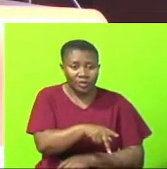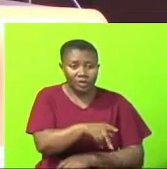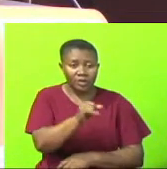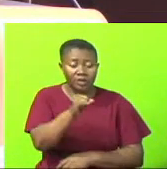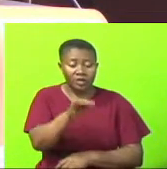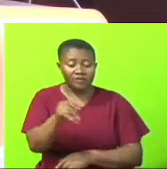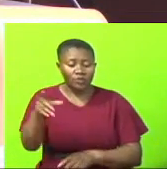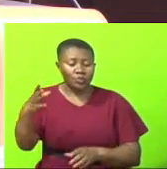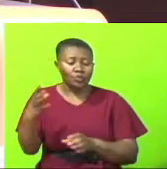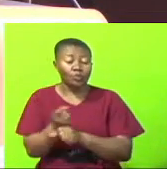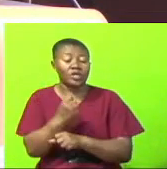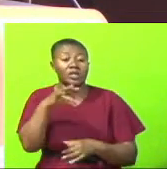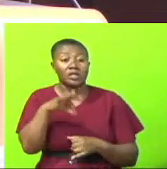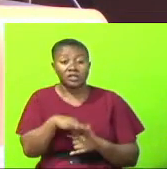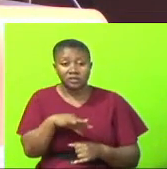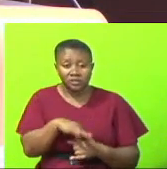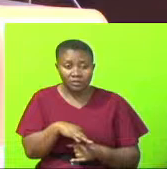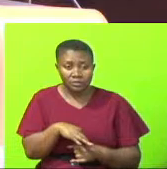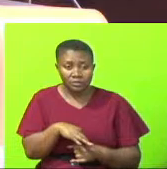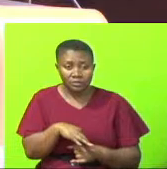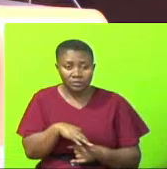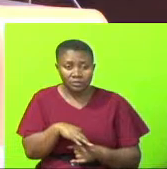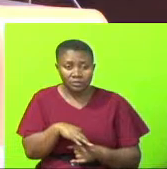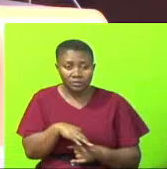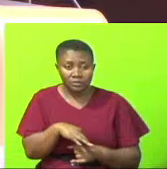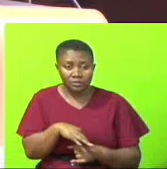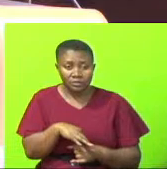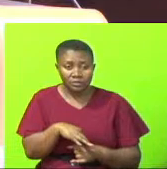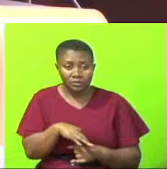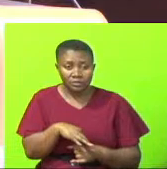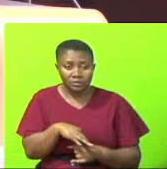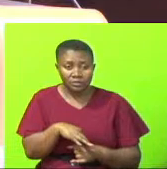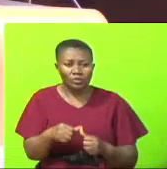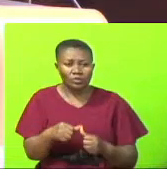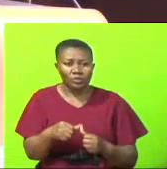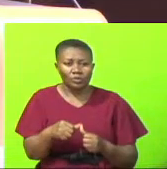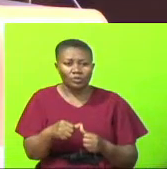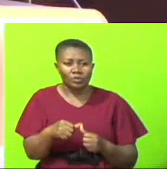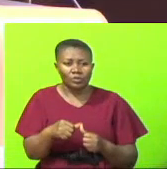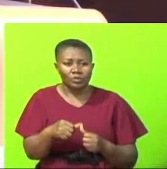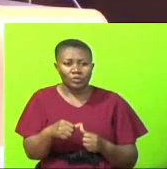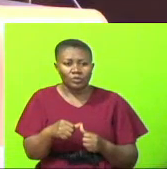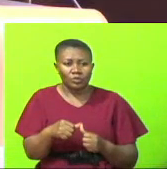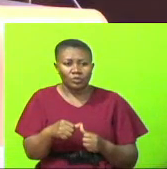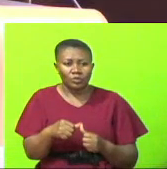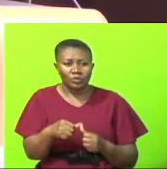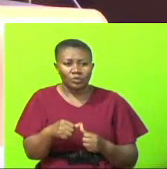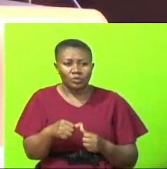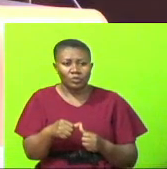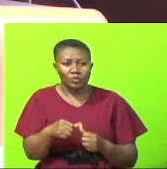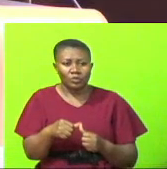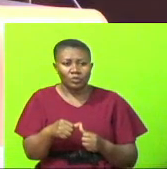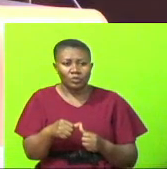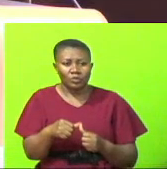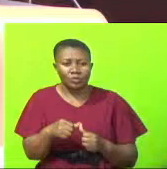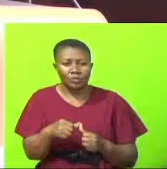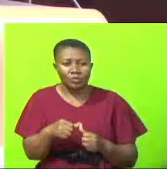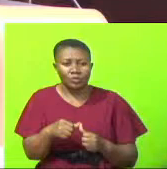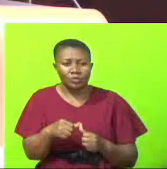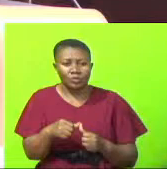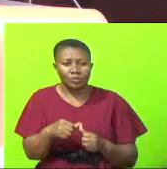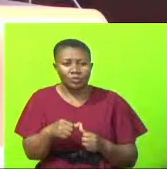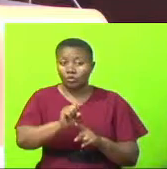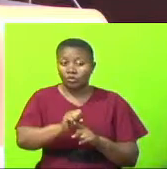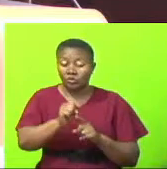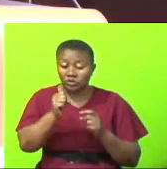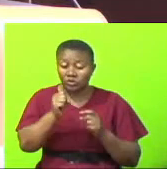election? He goes on, the lacuna of a ridiculous situation, this lacuna